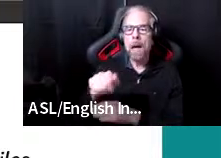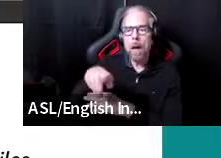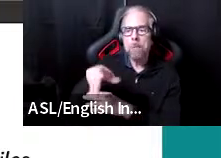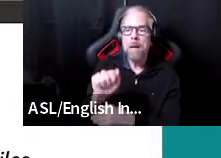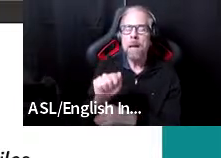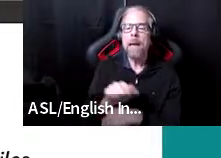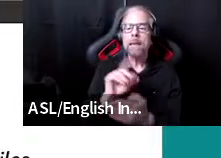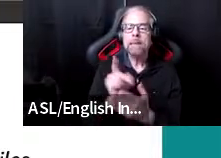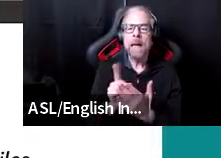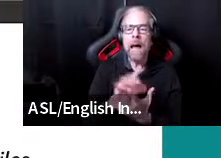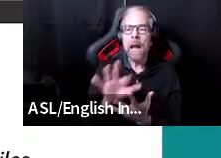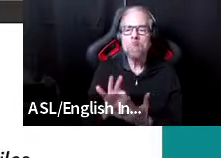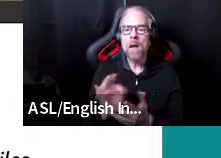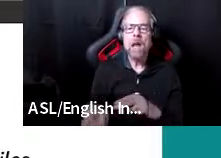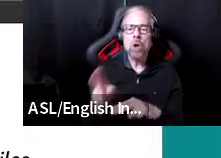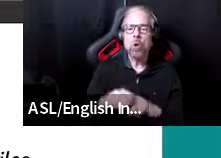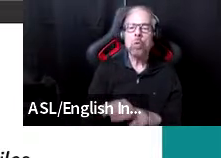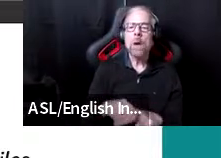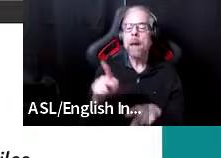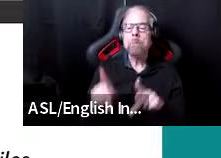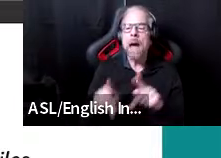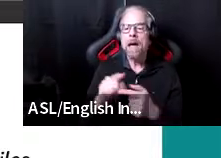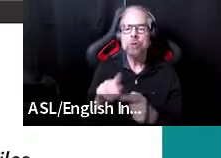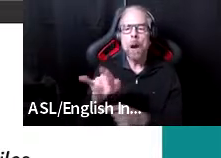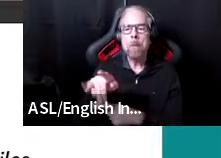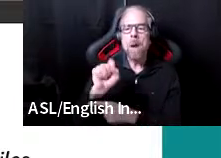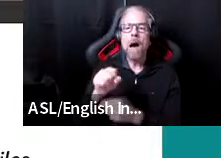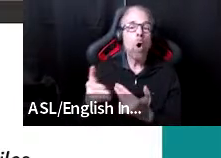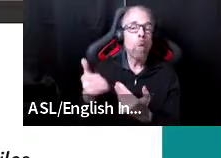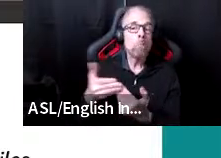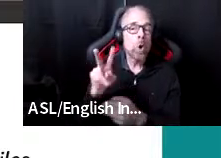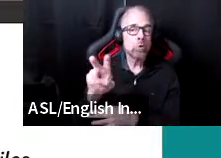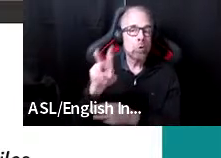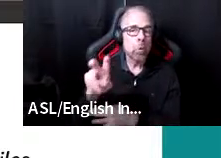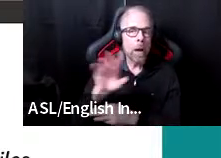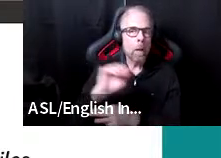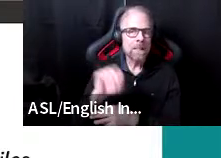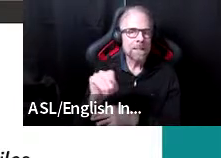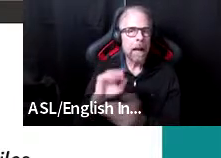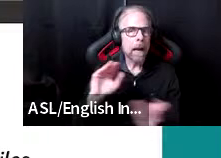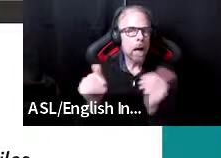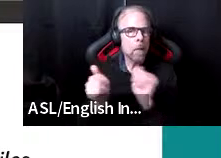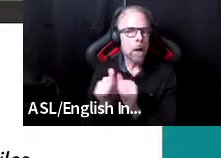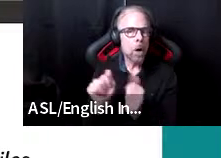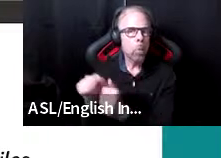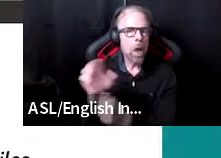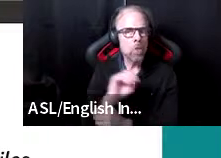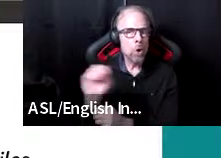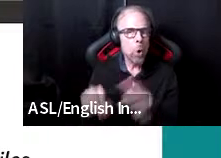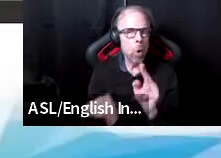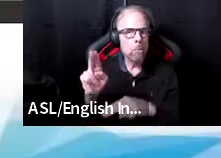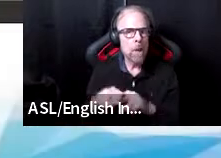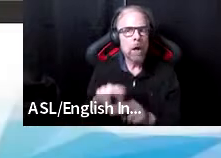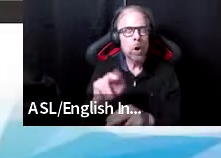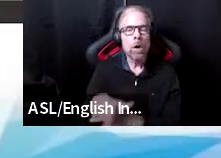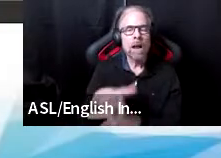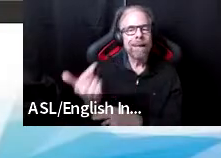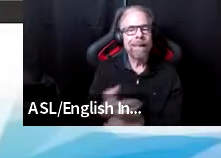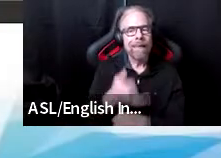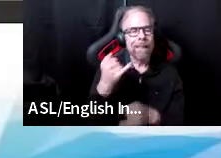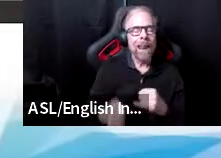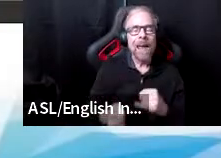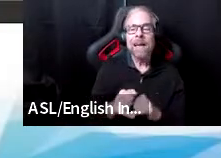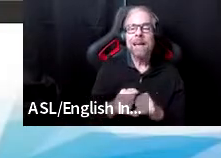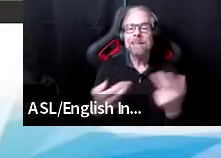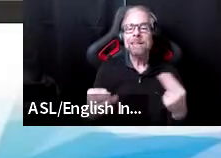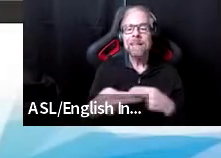increase passenger miles almost 200% compared to the no build alternative. And that's my last slide. And I forgot to mention on the bottom of each of